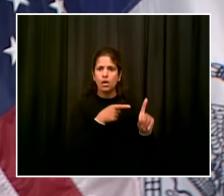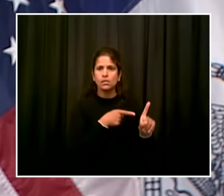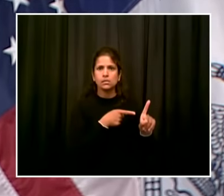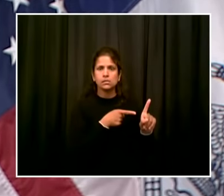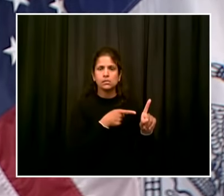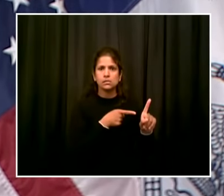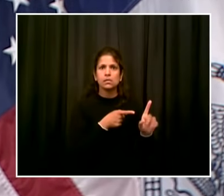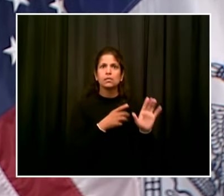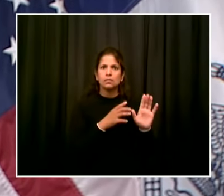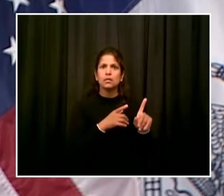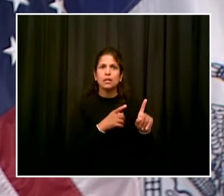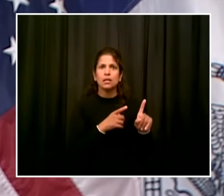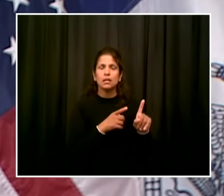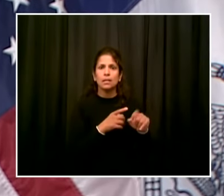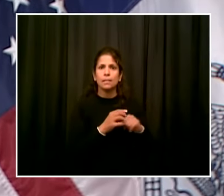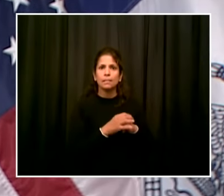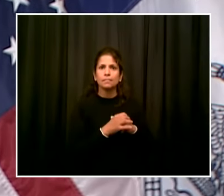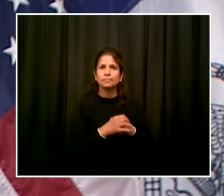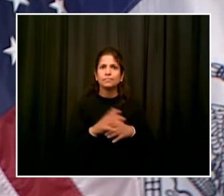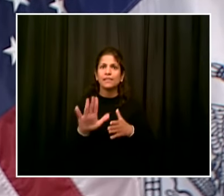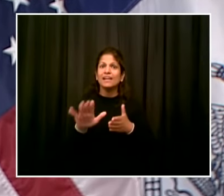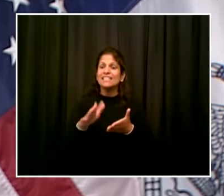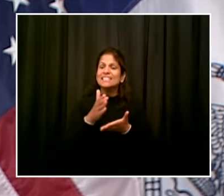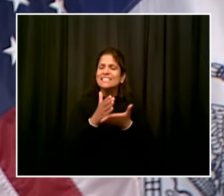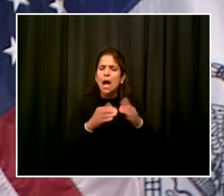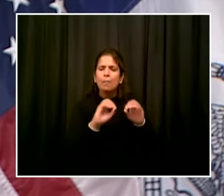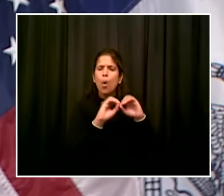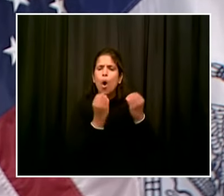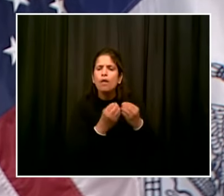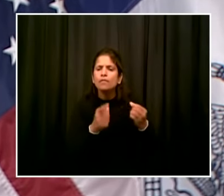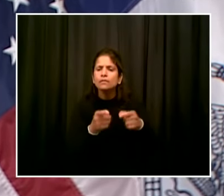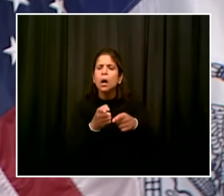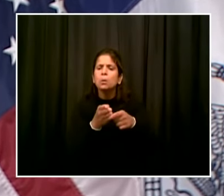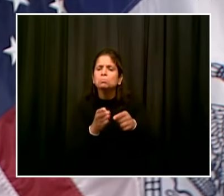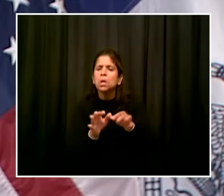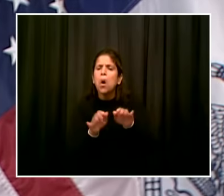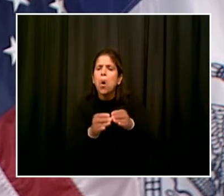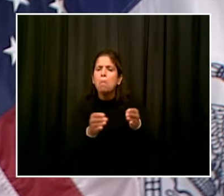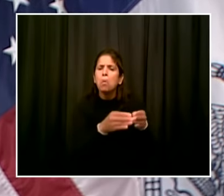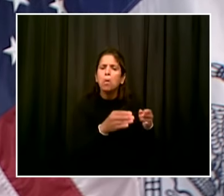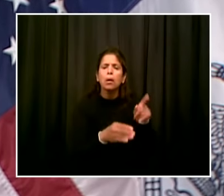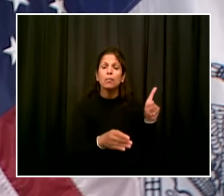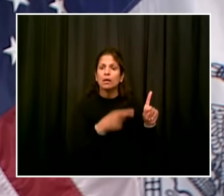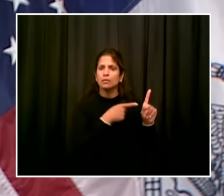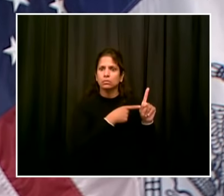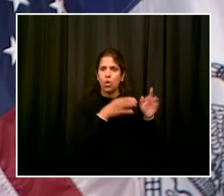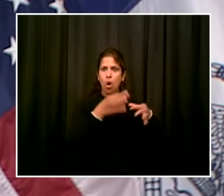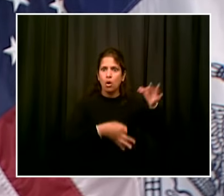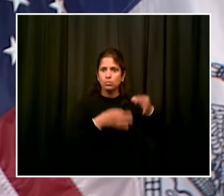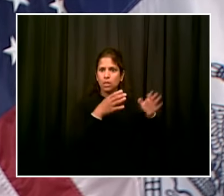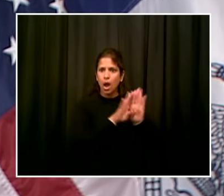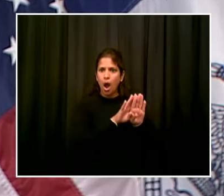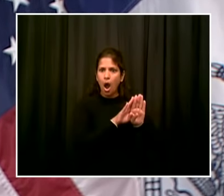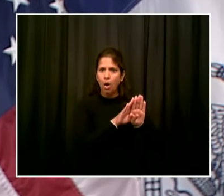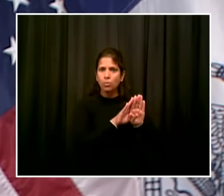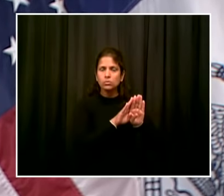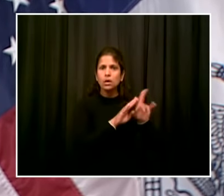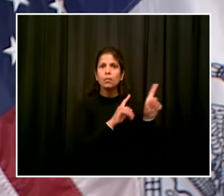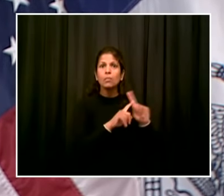anyone wants to contest that, come on down. We do not see the kind of prosecutions we normally see. We do not see the kind of court activity we normally see. That